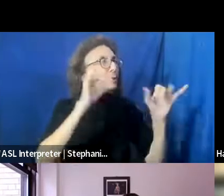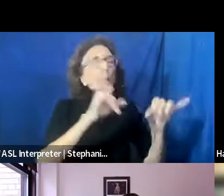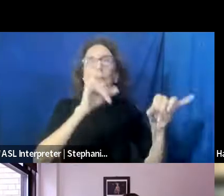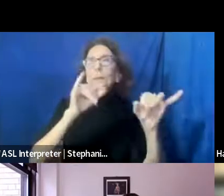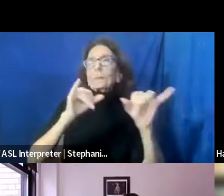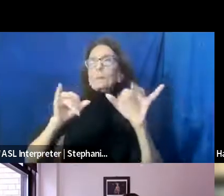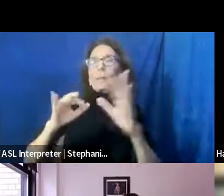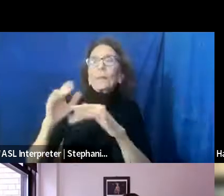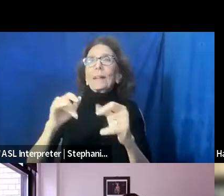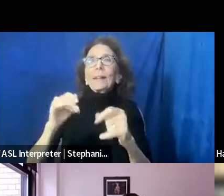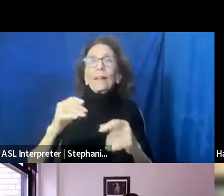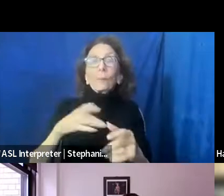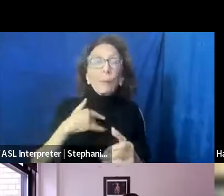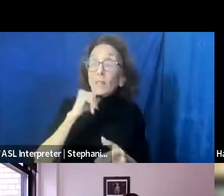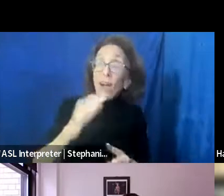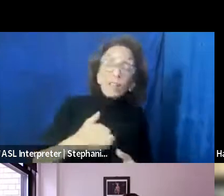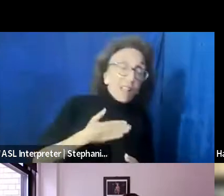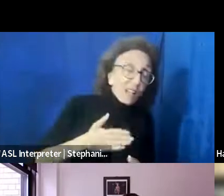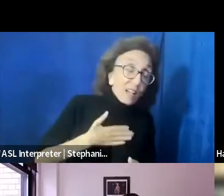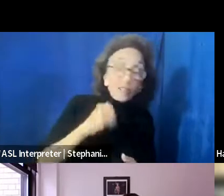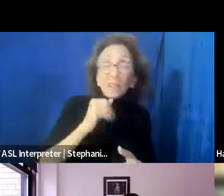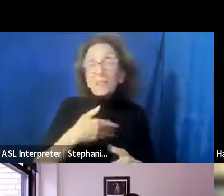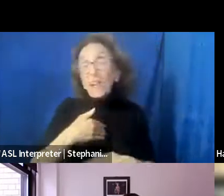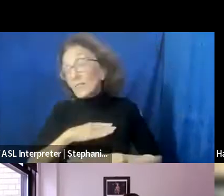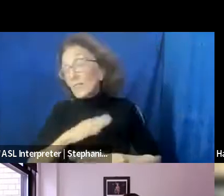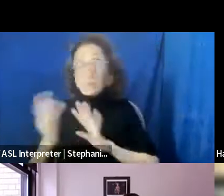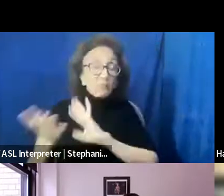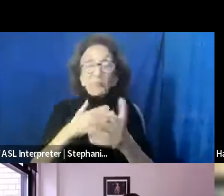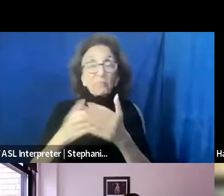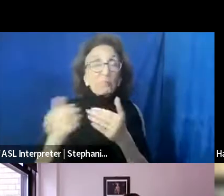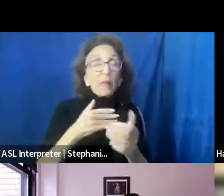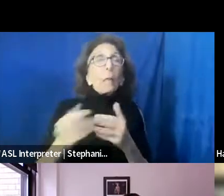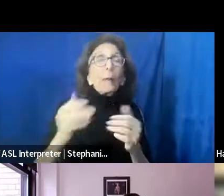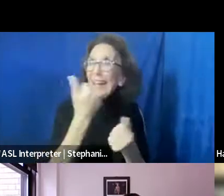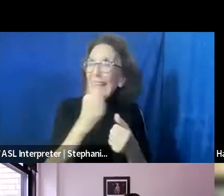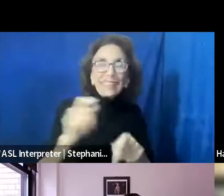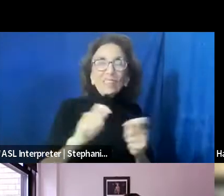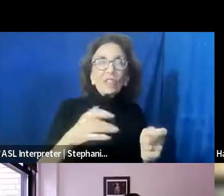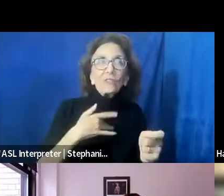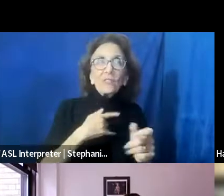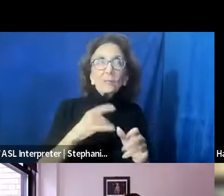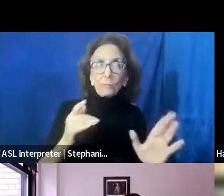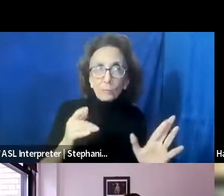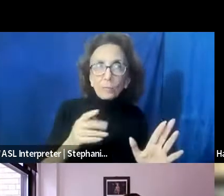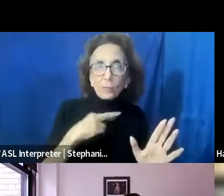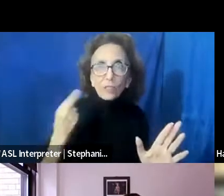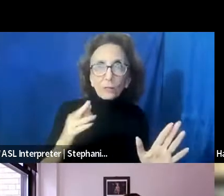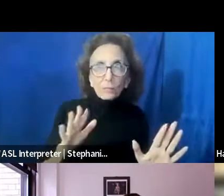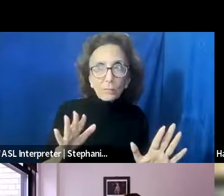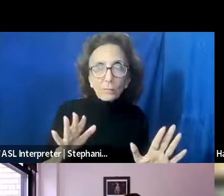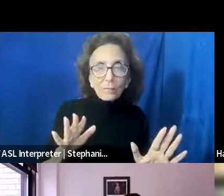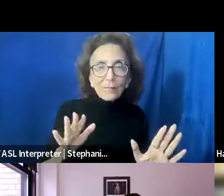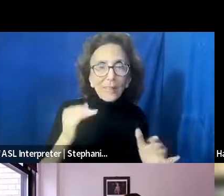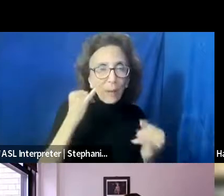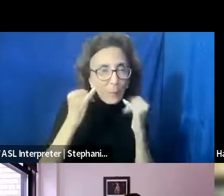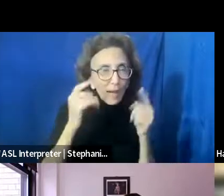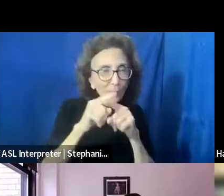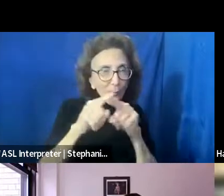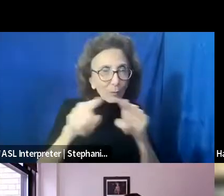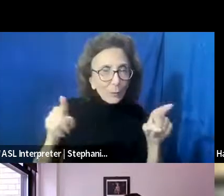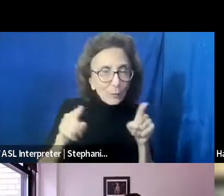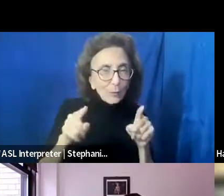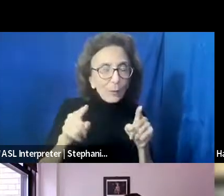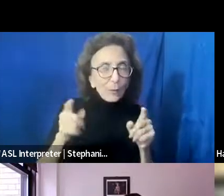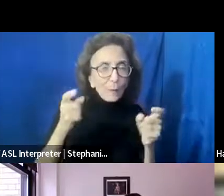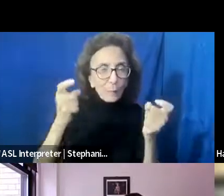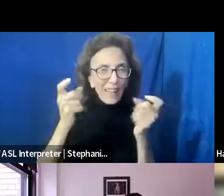satisfying or dissatisfying that status quo is. So a change is risky. And I also feel that, and I imagine many of you do too, as a